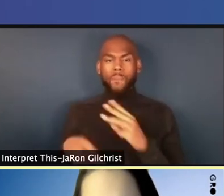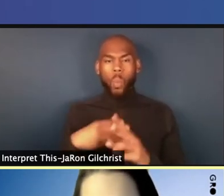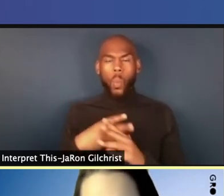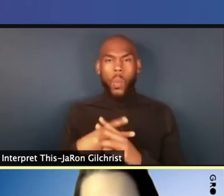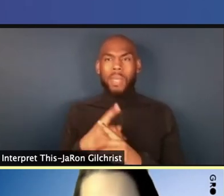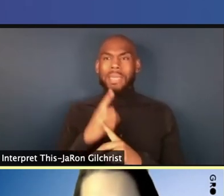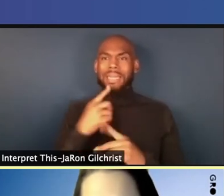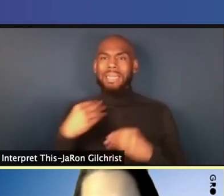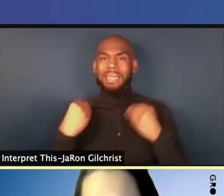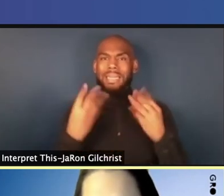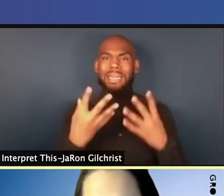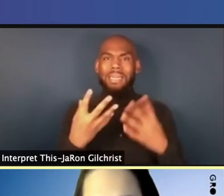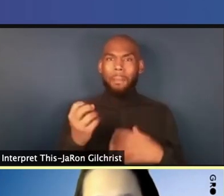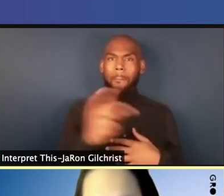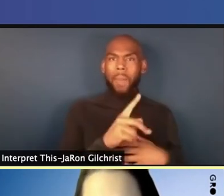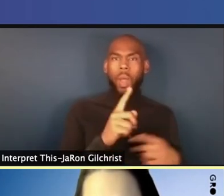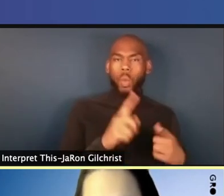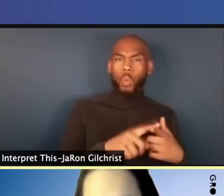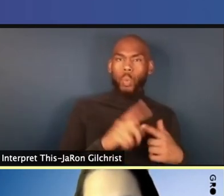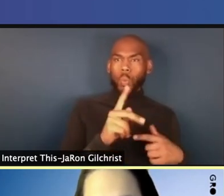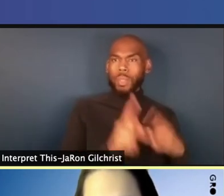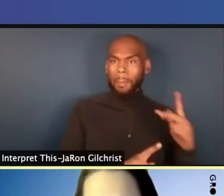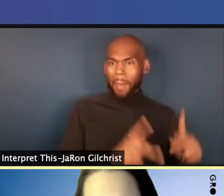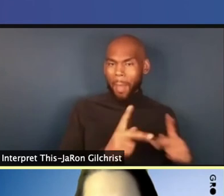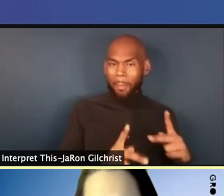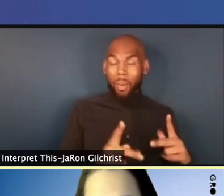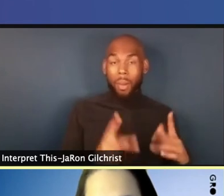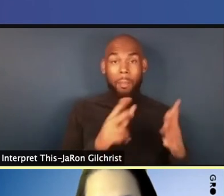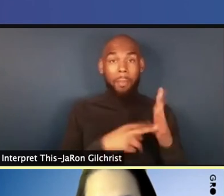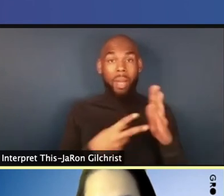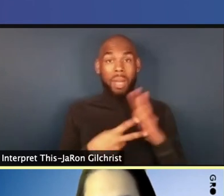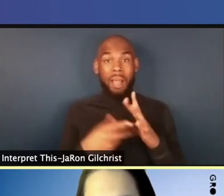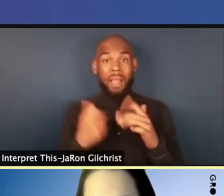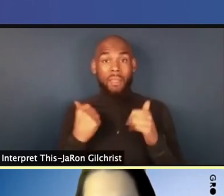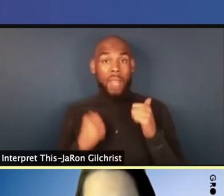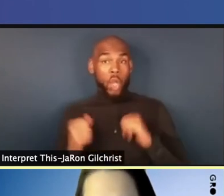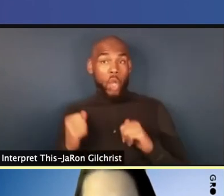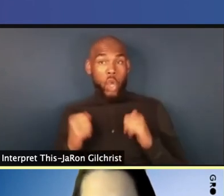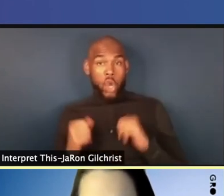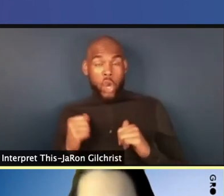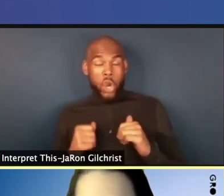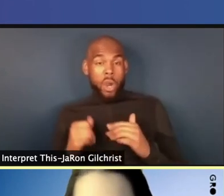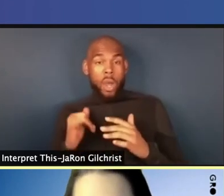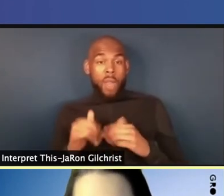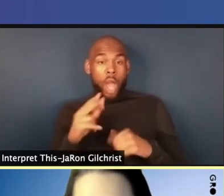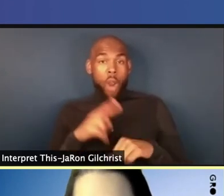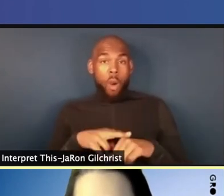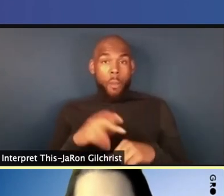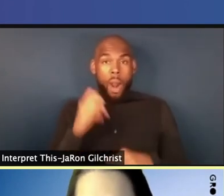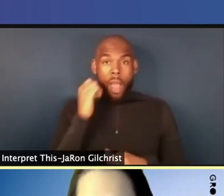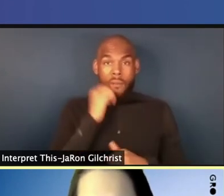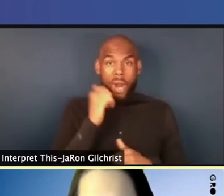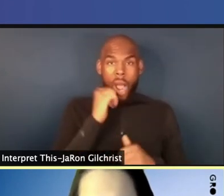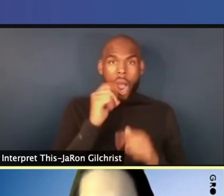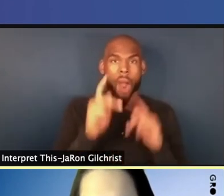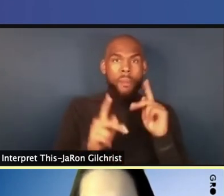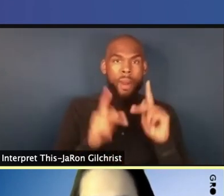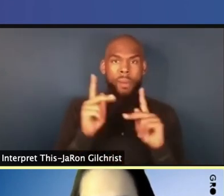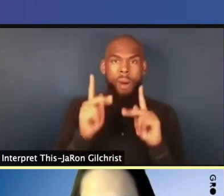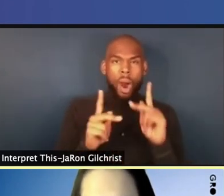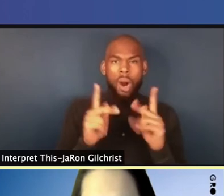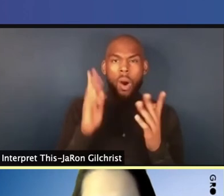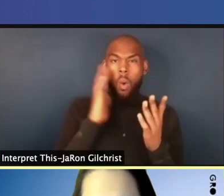to the people. That would mean for the theater that normal everyday folks